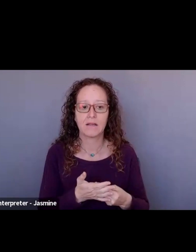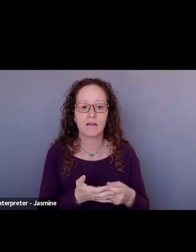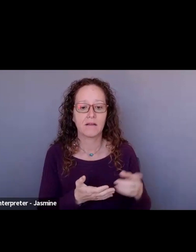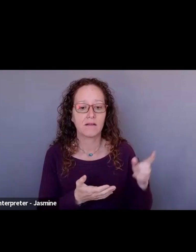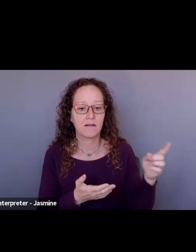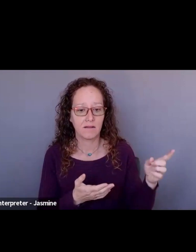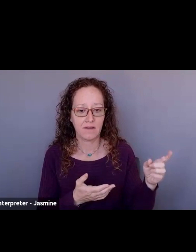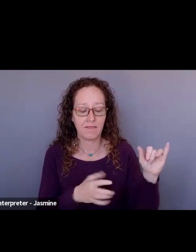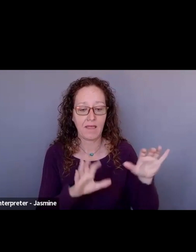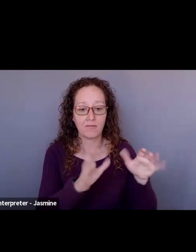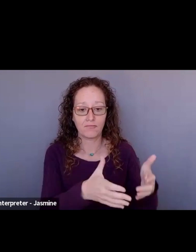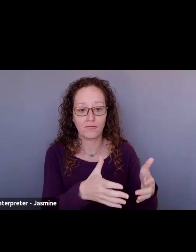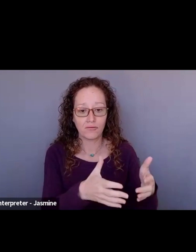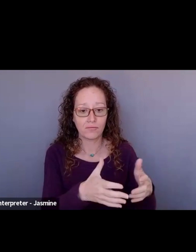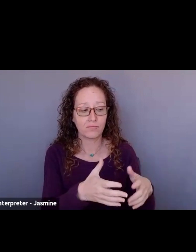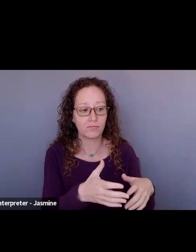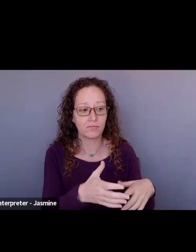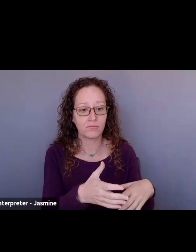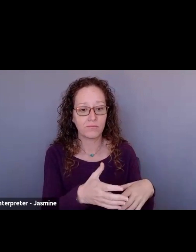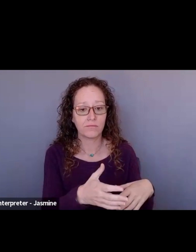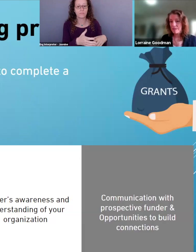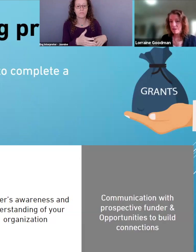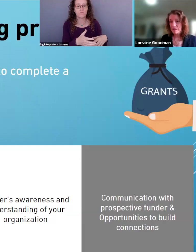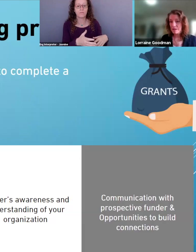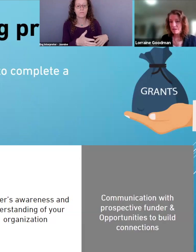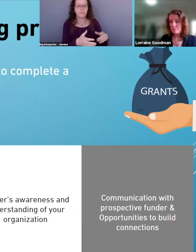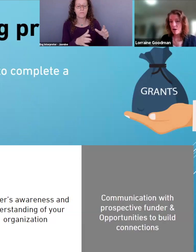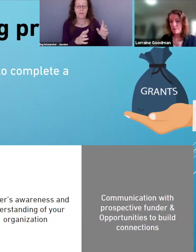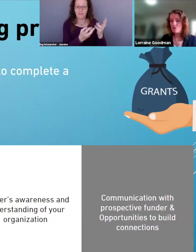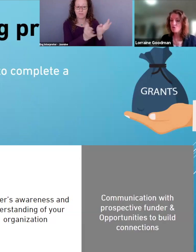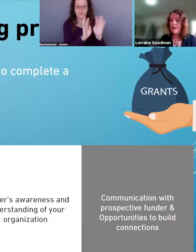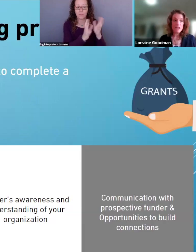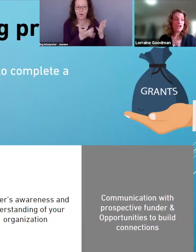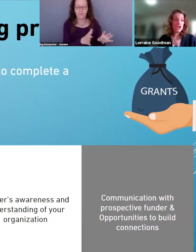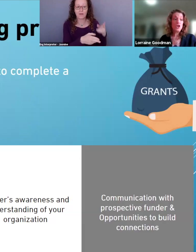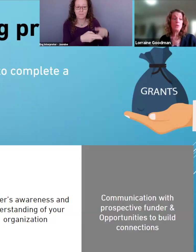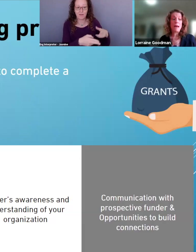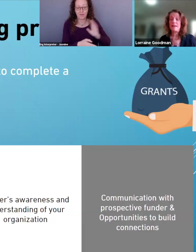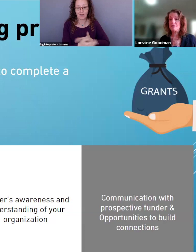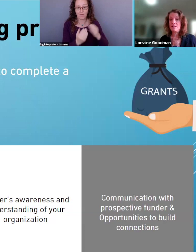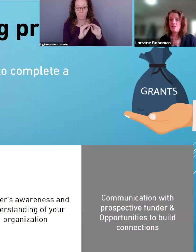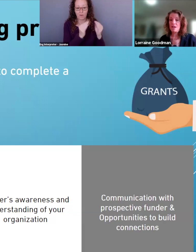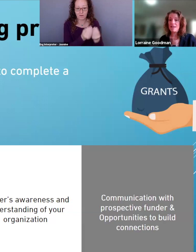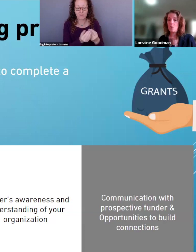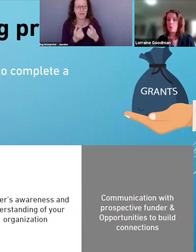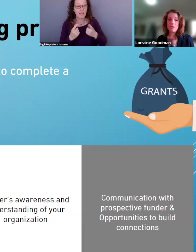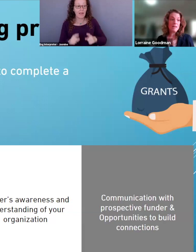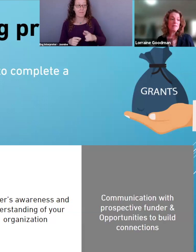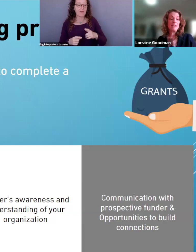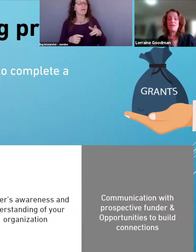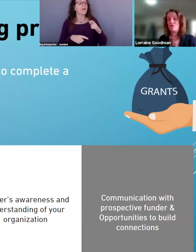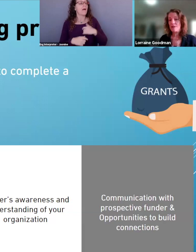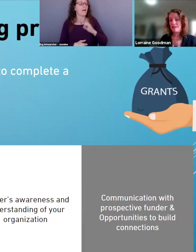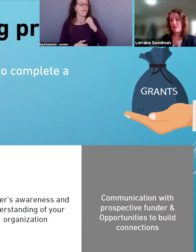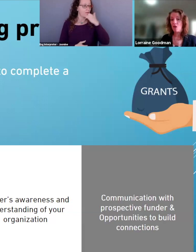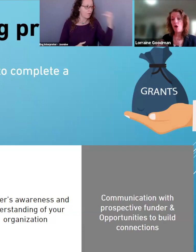So when I reached out to her, we were primed. Primed and ready. She knew about us. She had an awareness